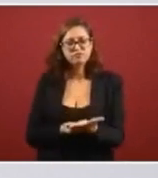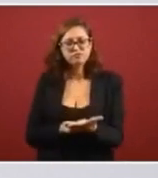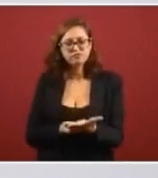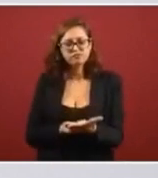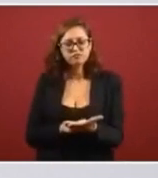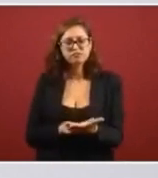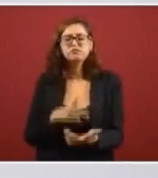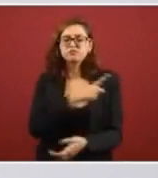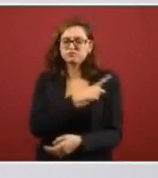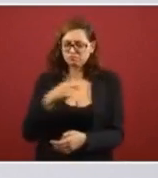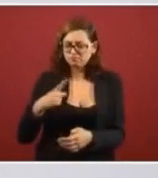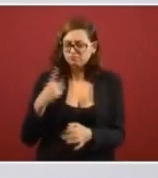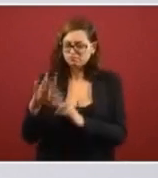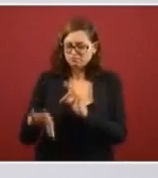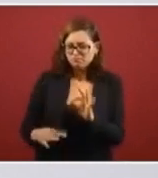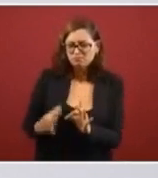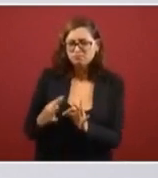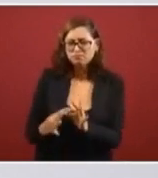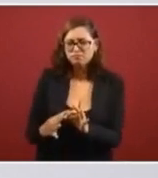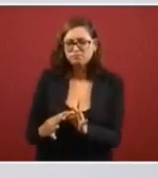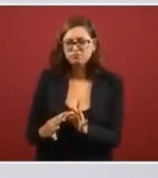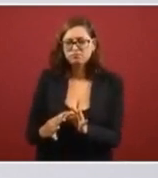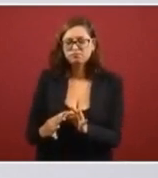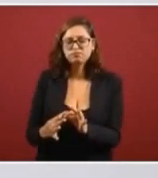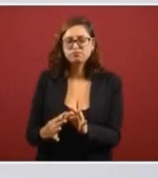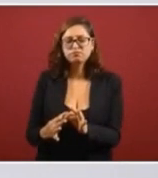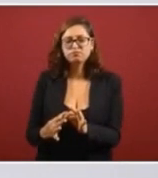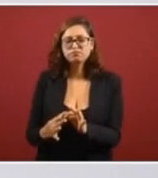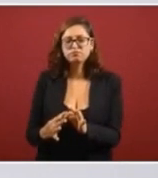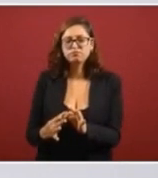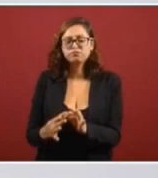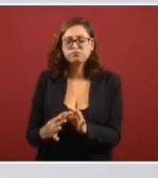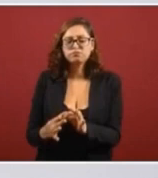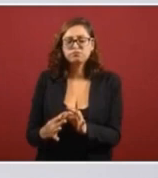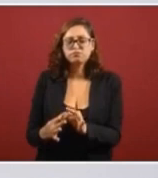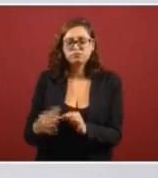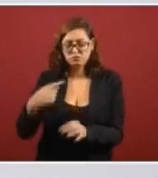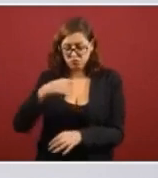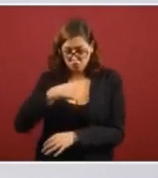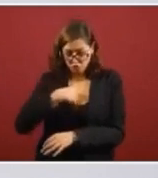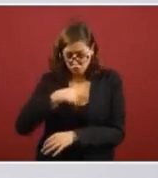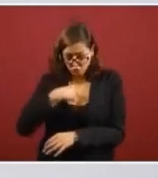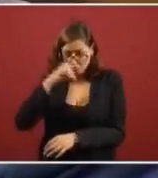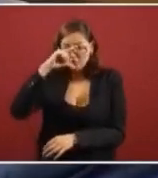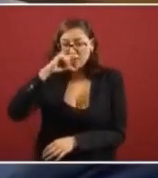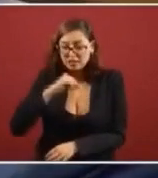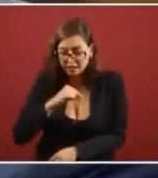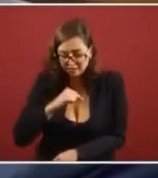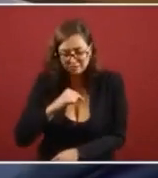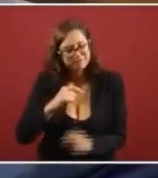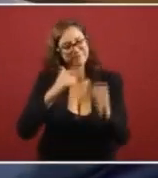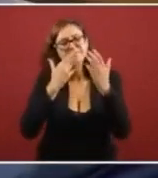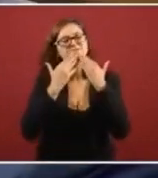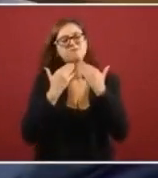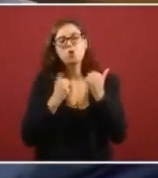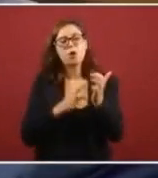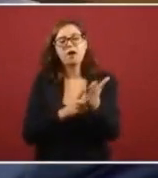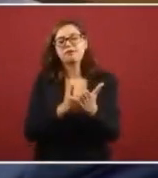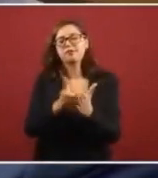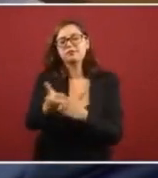humility and duty and I had you do not have a right to fail and besides